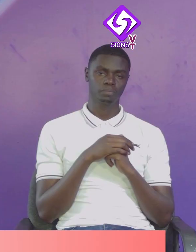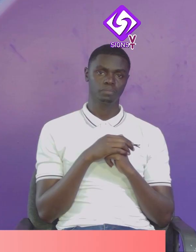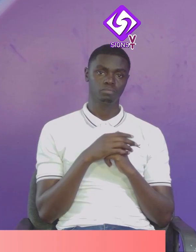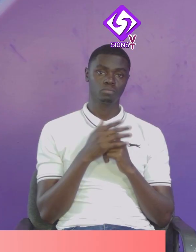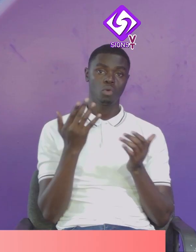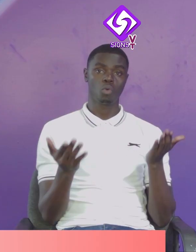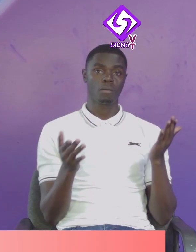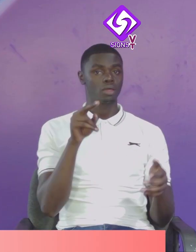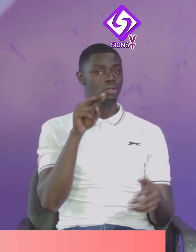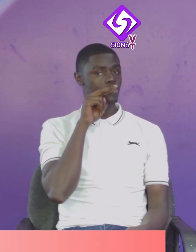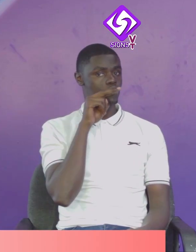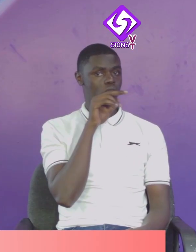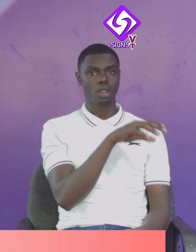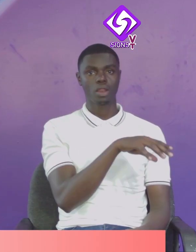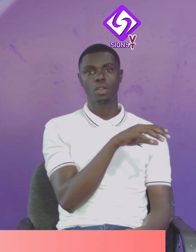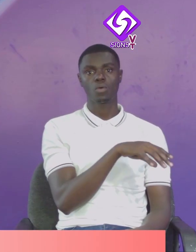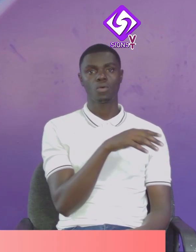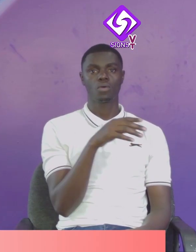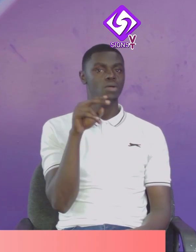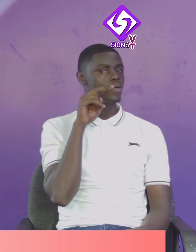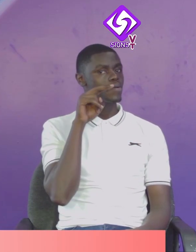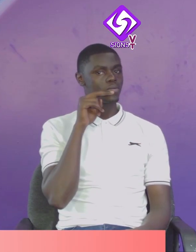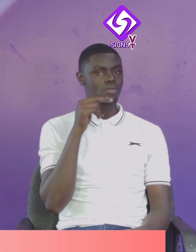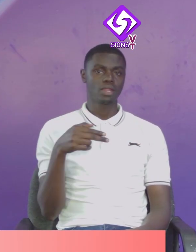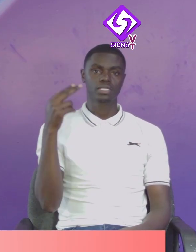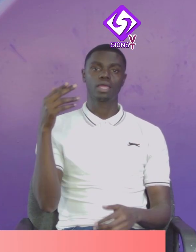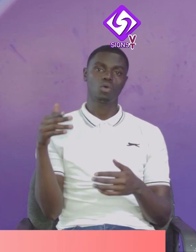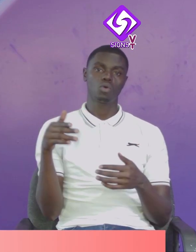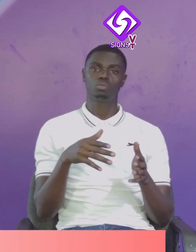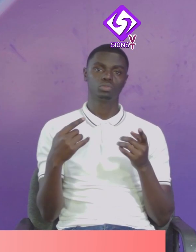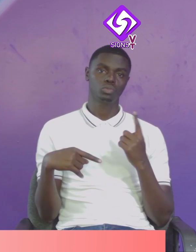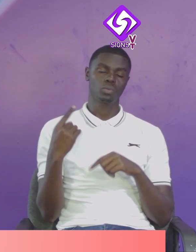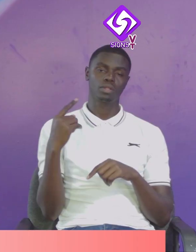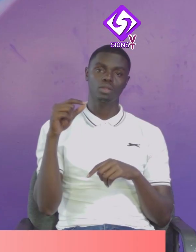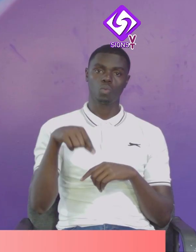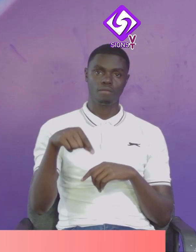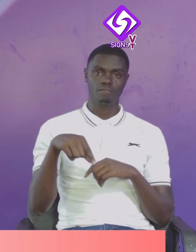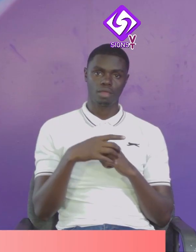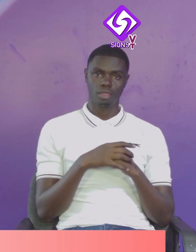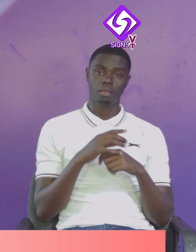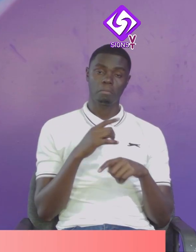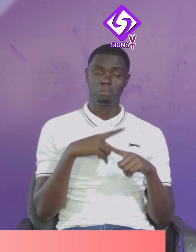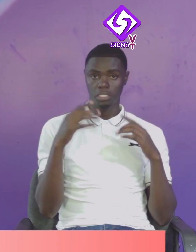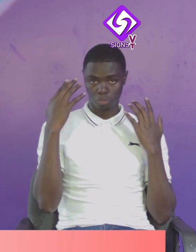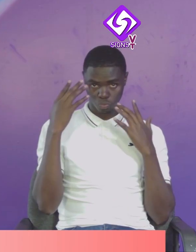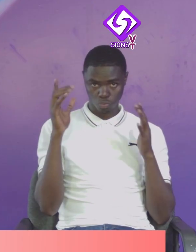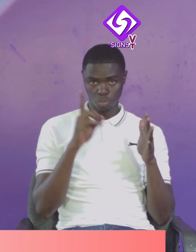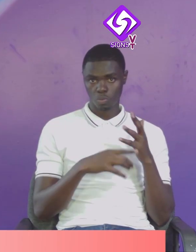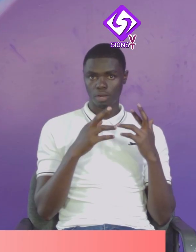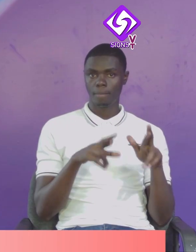compare Nigeria and DR Congo, I'll say Nigeria have a higher chance of qualifying. But we don't know what happens,